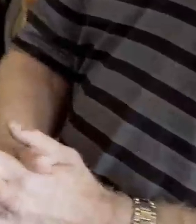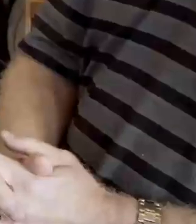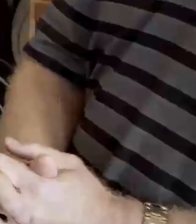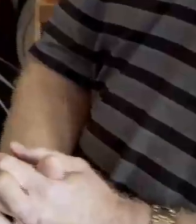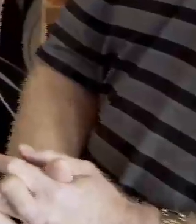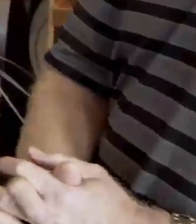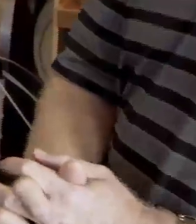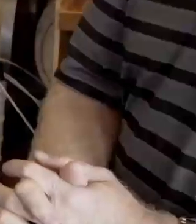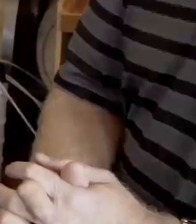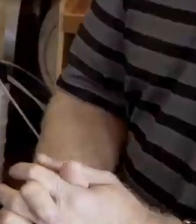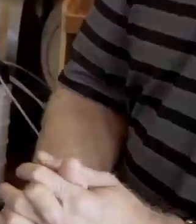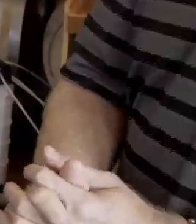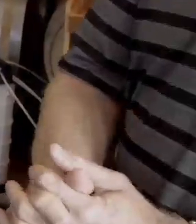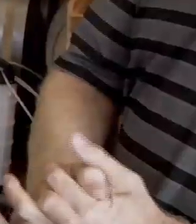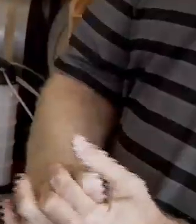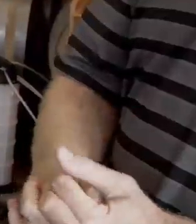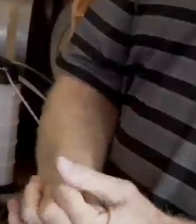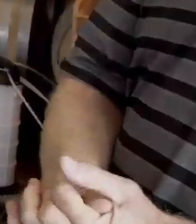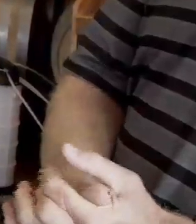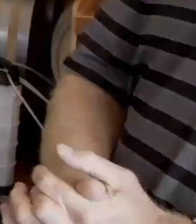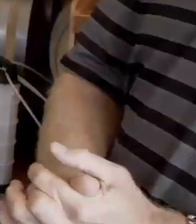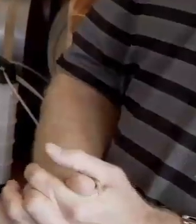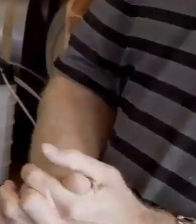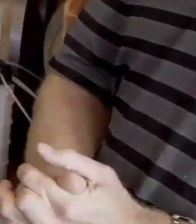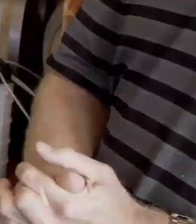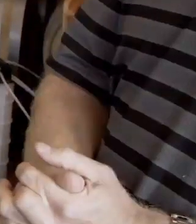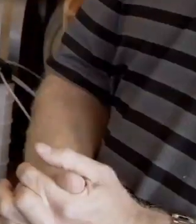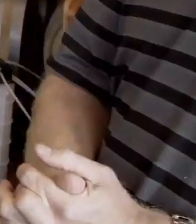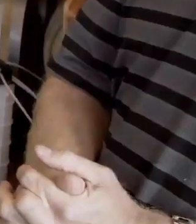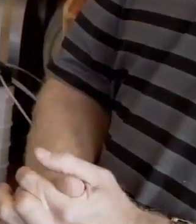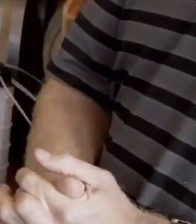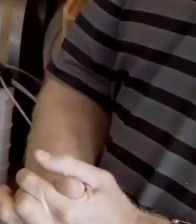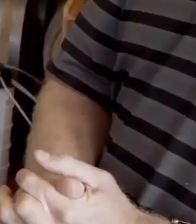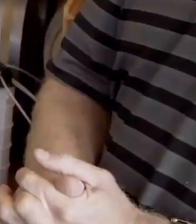70%. 70%? Oh my.